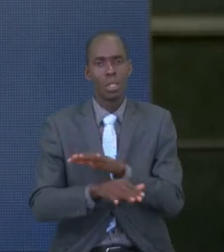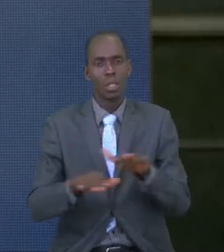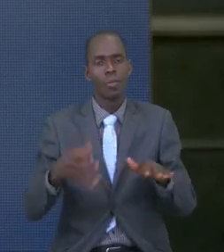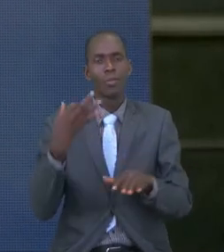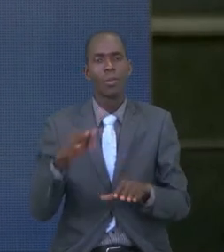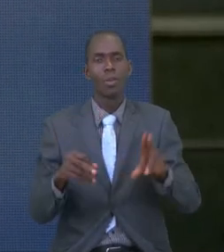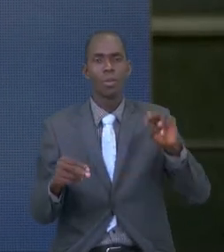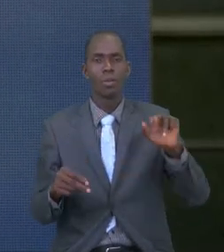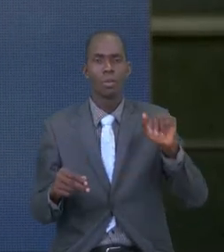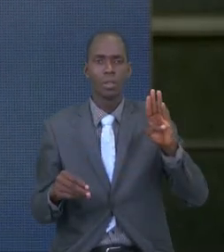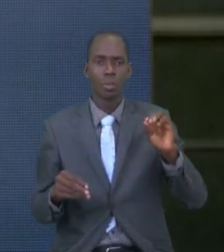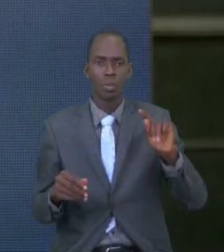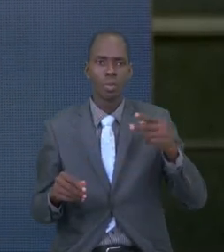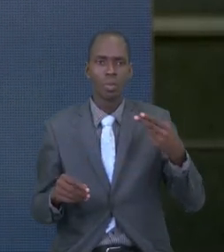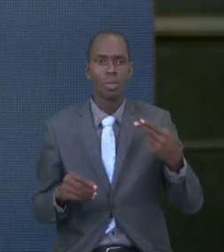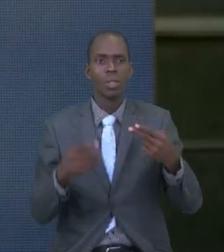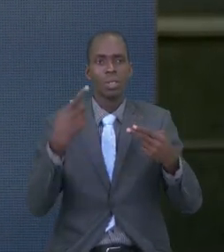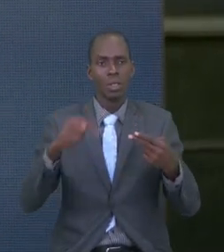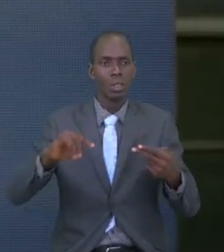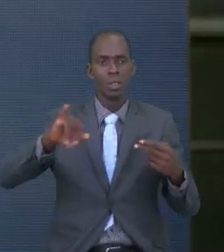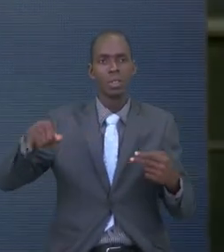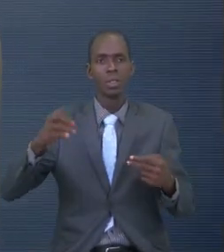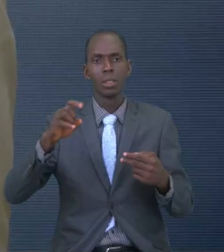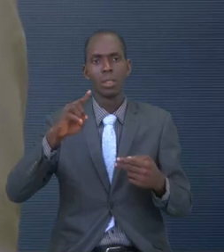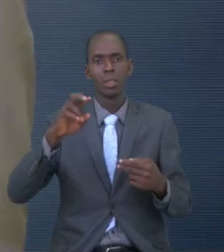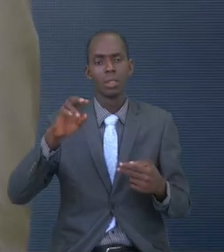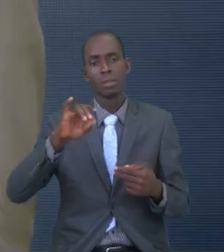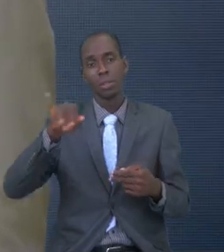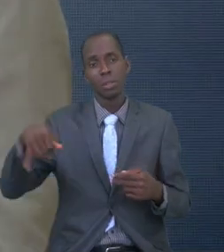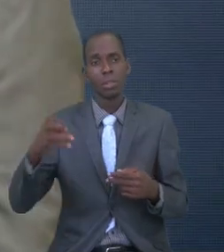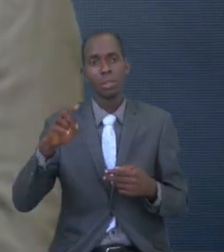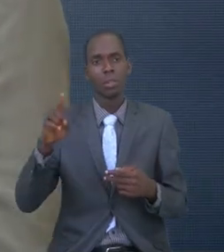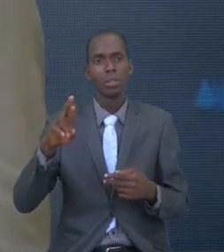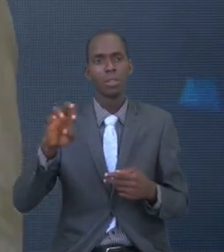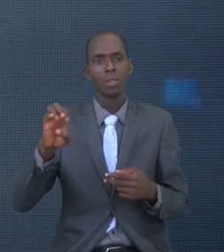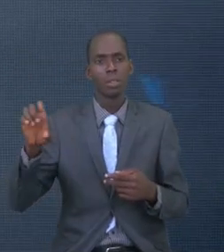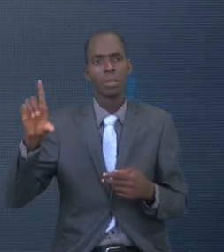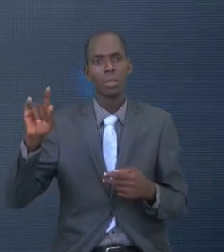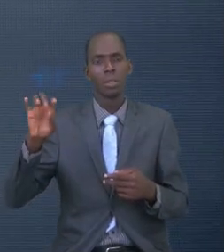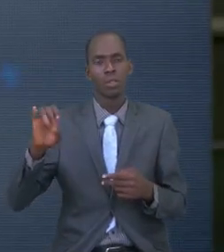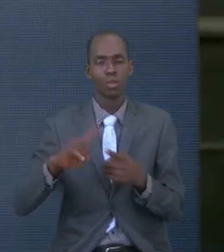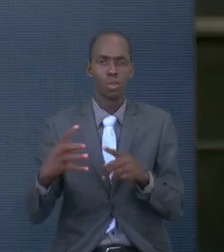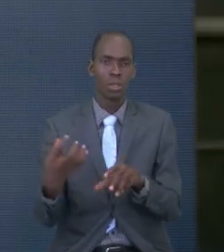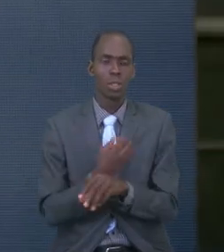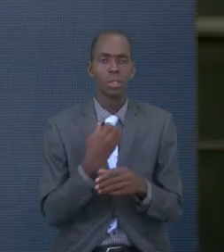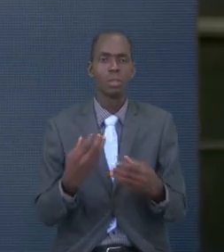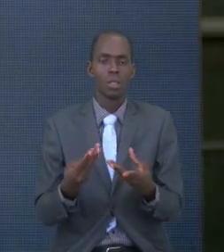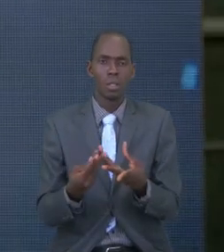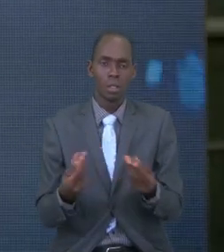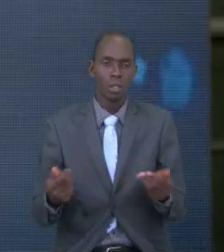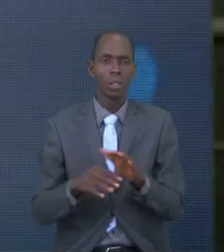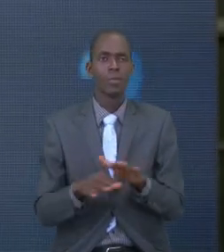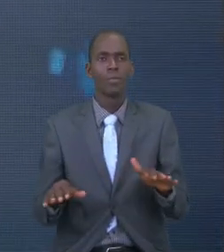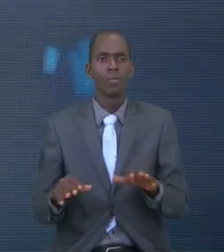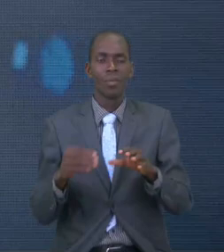the Jezreelite, to take possession of it. Look at verse 17. In verse 17, the word of the